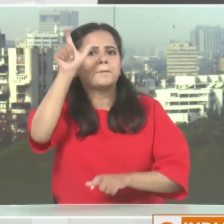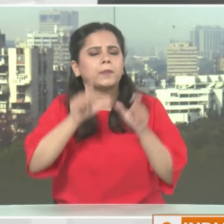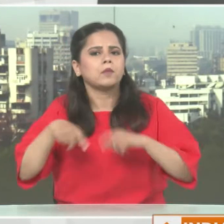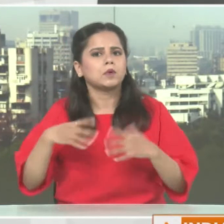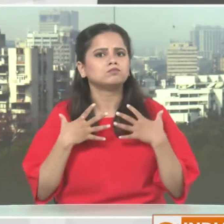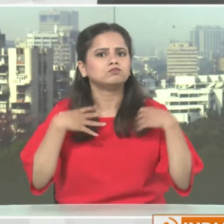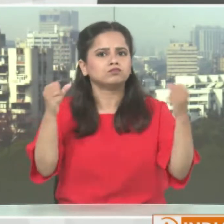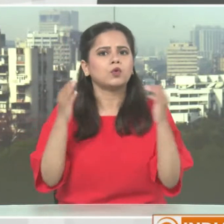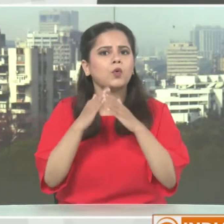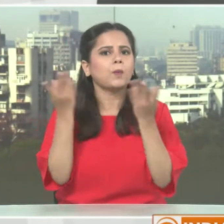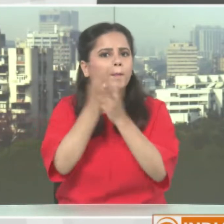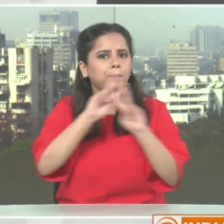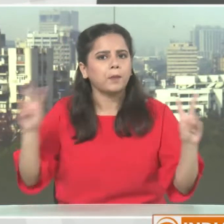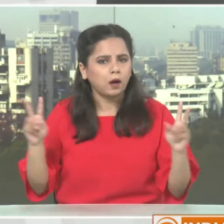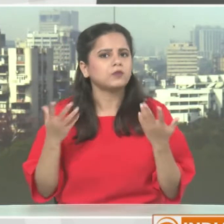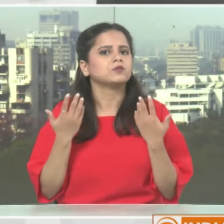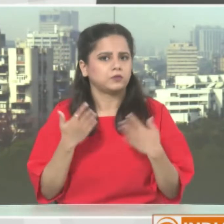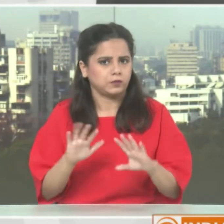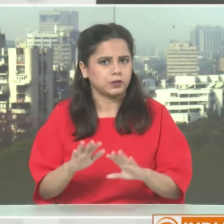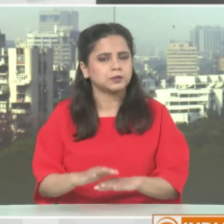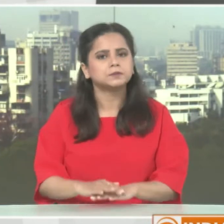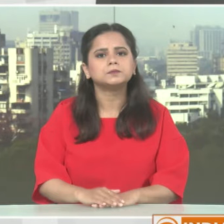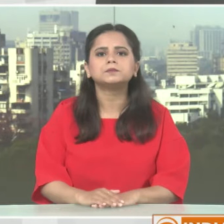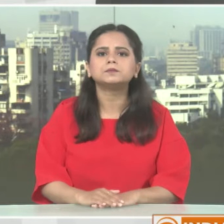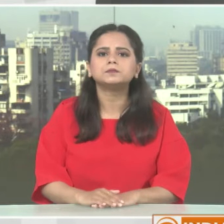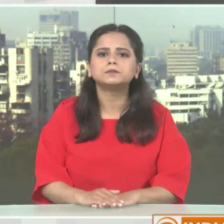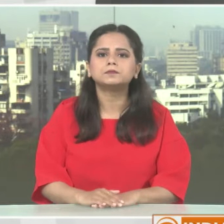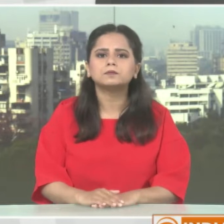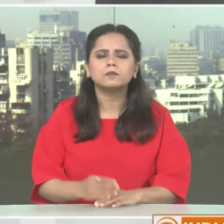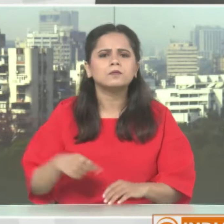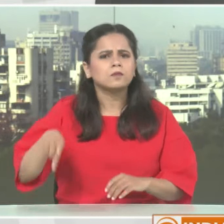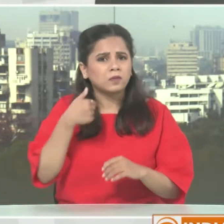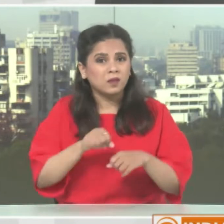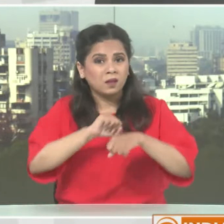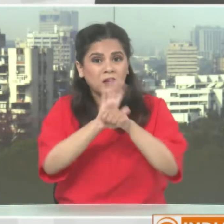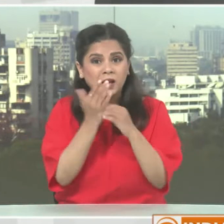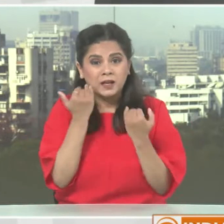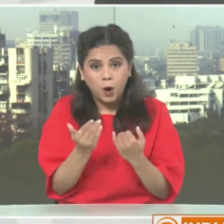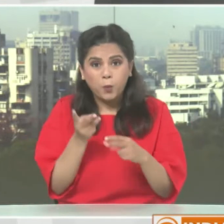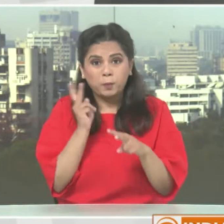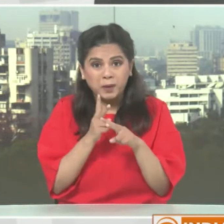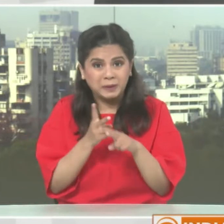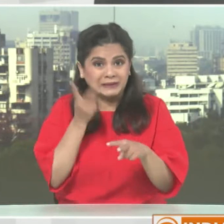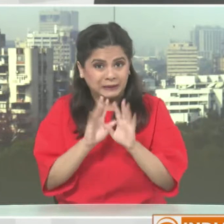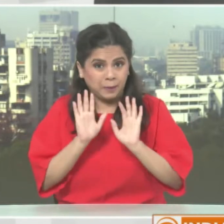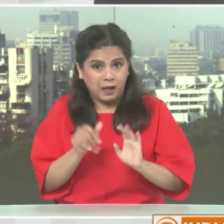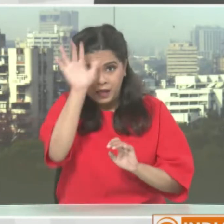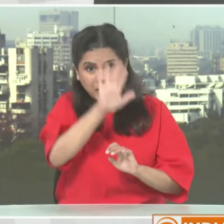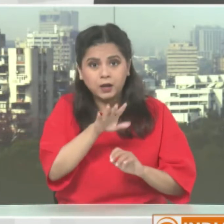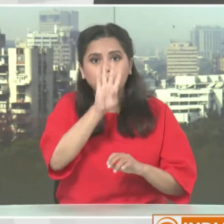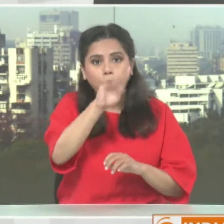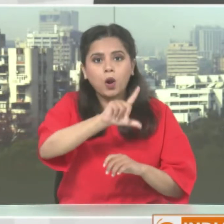have been cured and discharged so far. The active cases in the country stands at